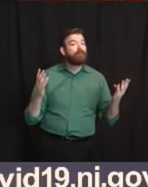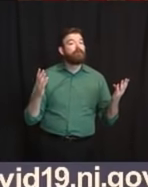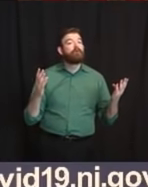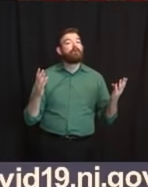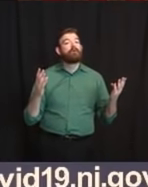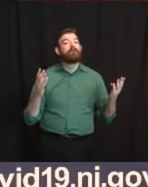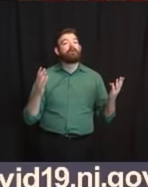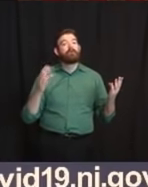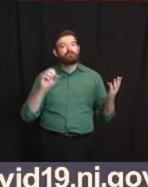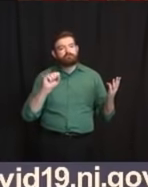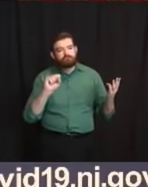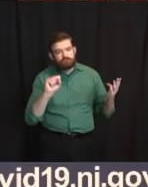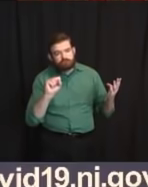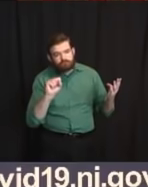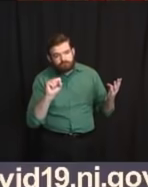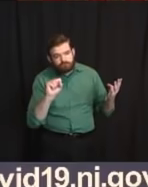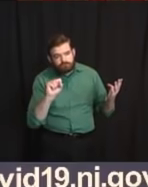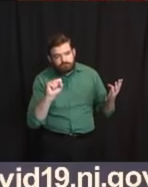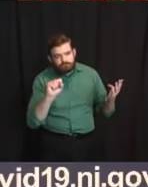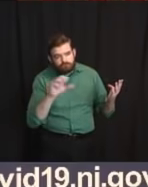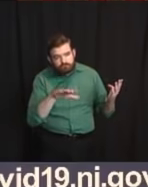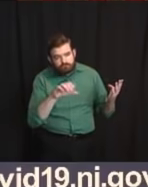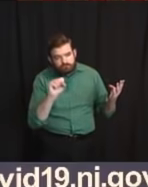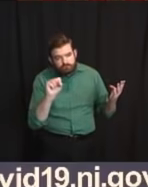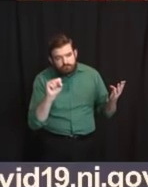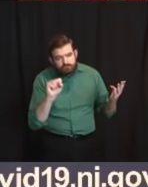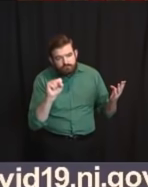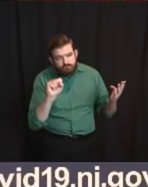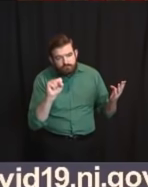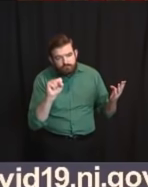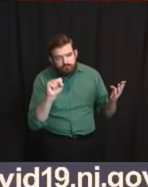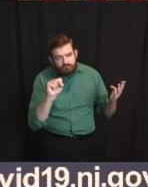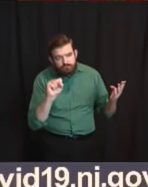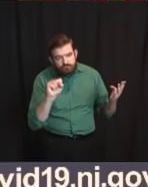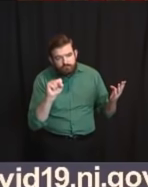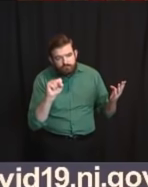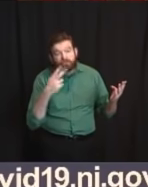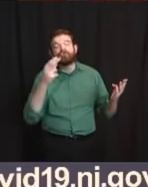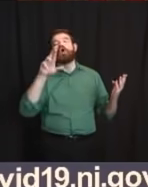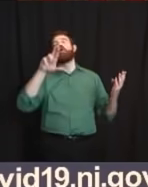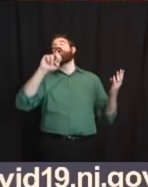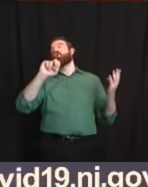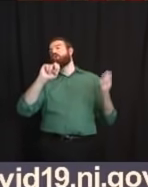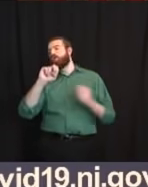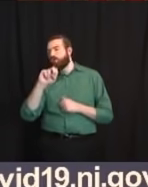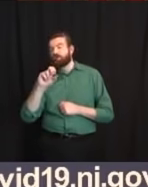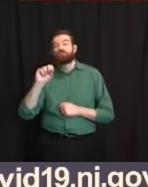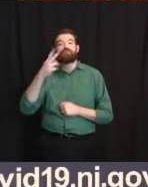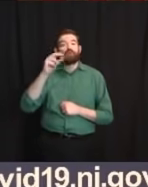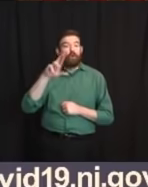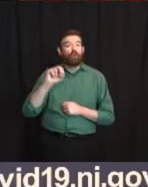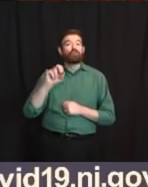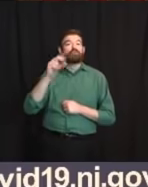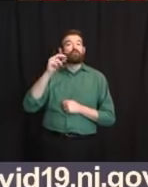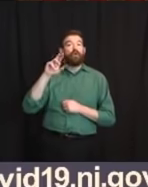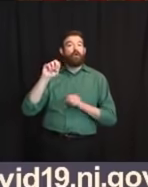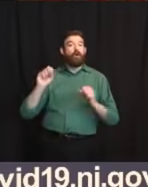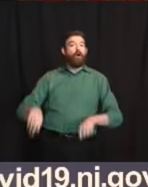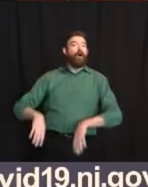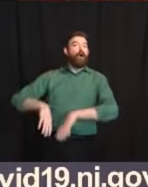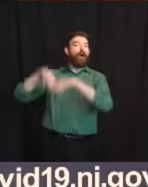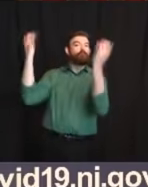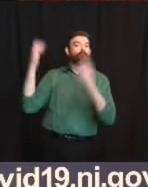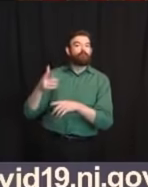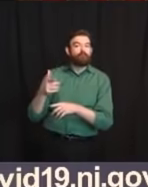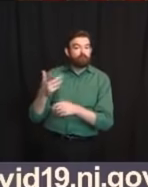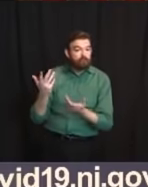thing? I don't think we've restricted renting your home. That is still, you're open for business there, am I right? We've left it up to